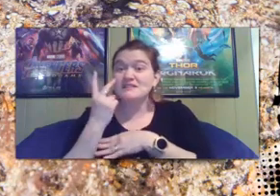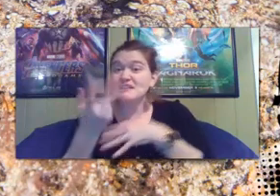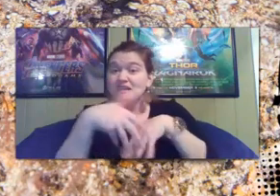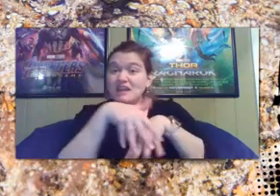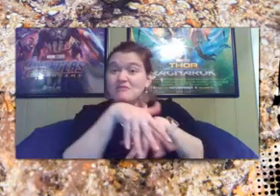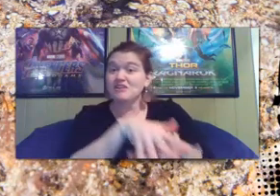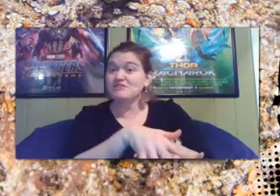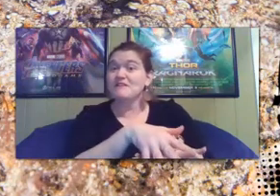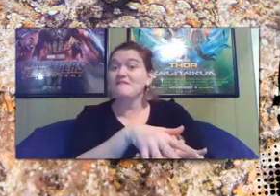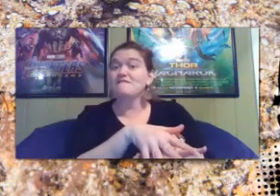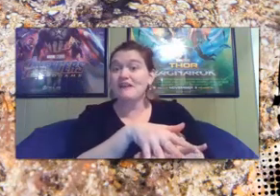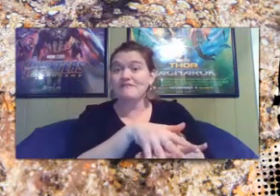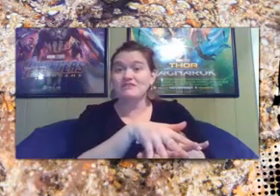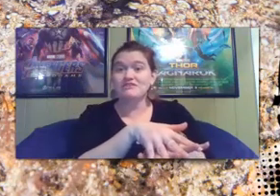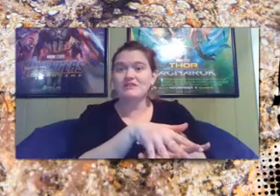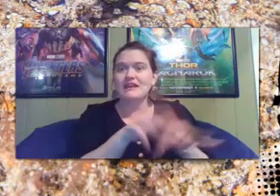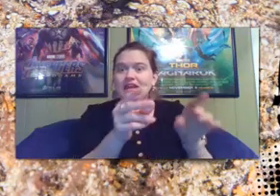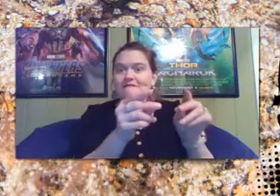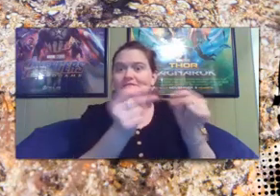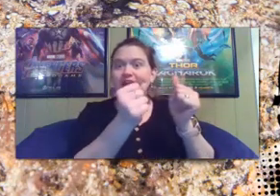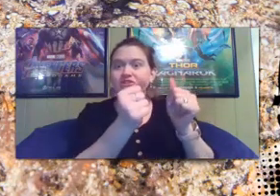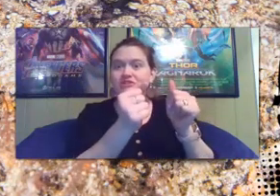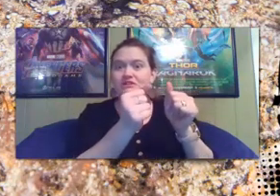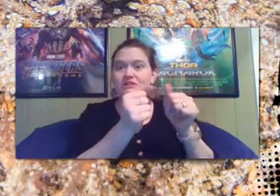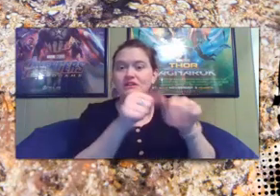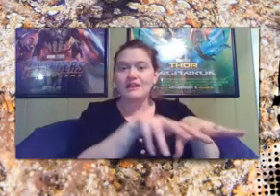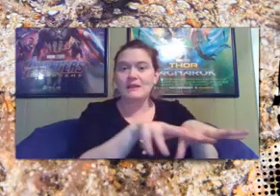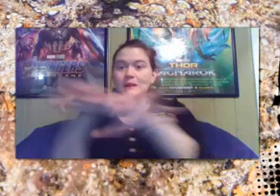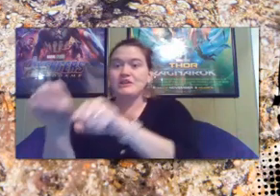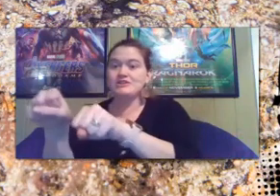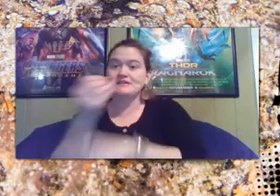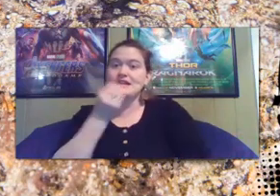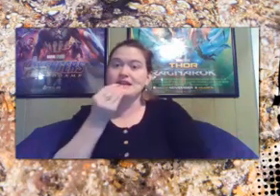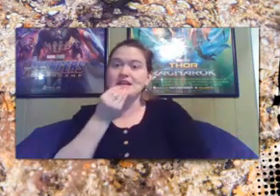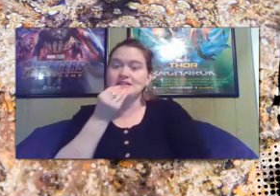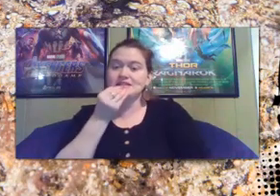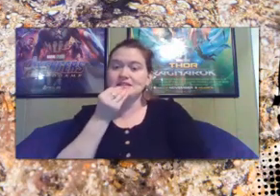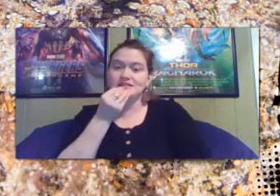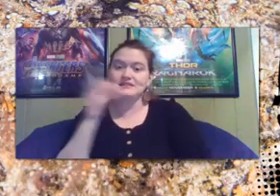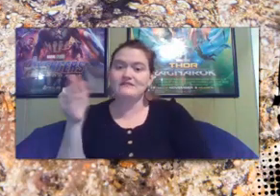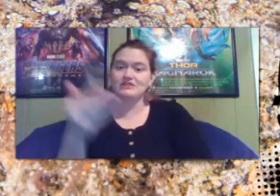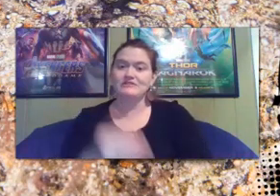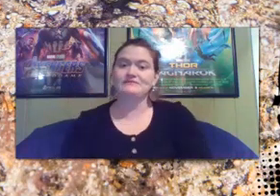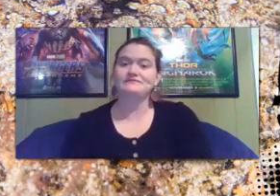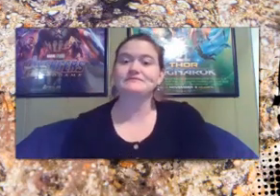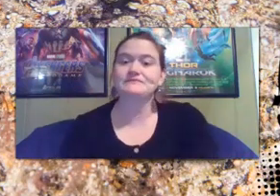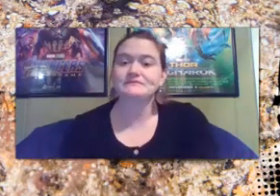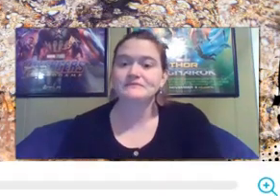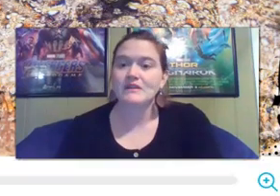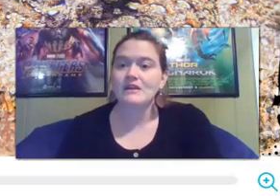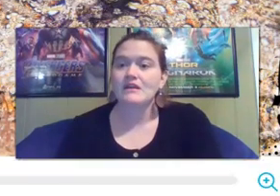do not see the camouflaged flatfish. In a flash, it lunges and eats the fish.